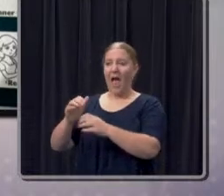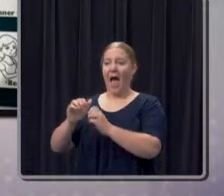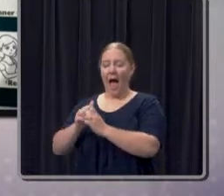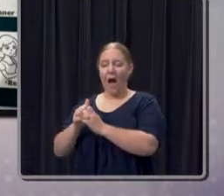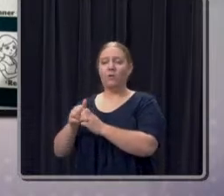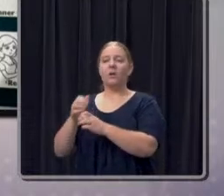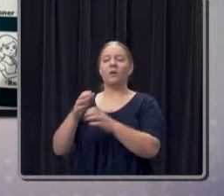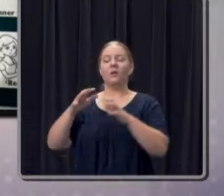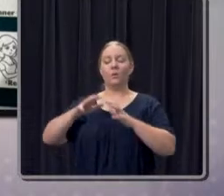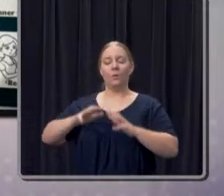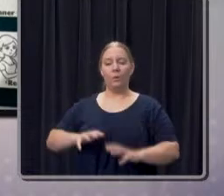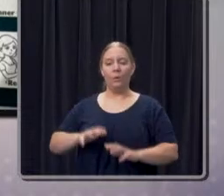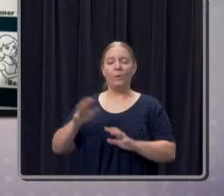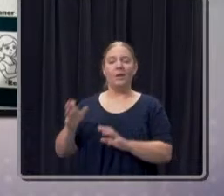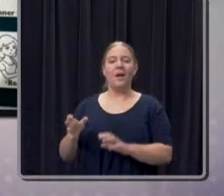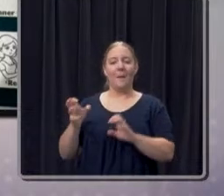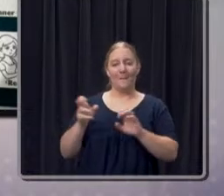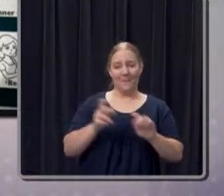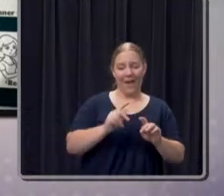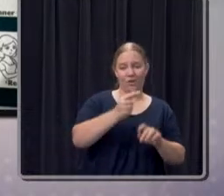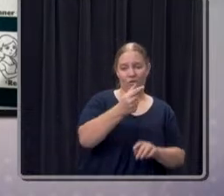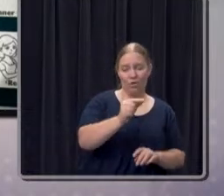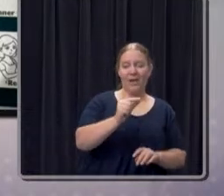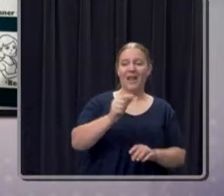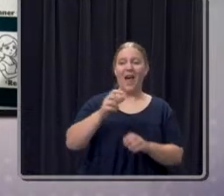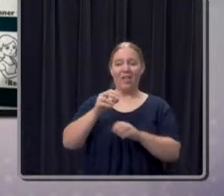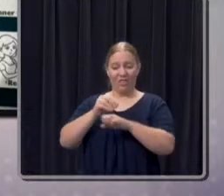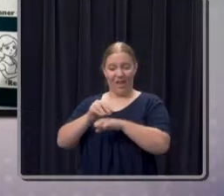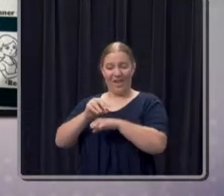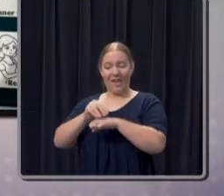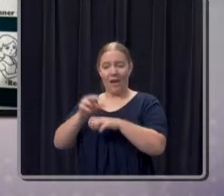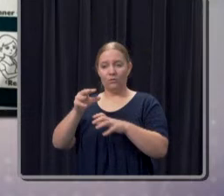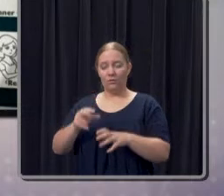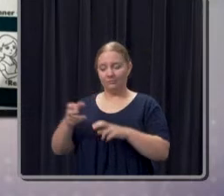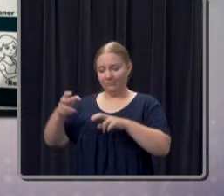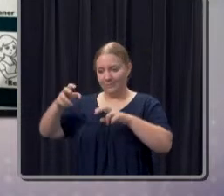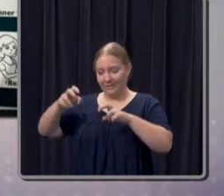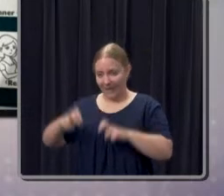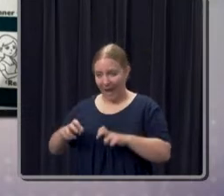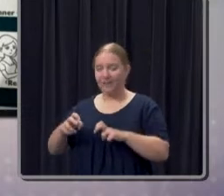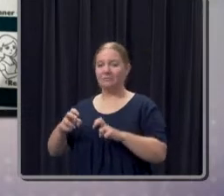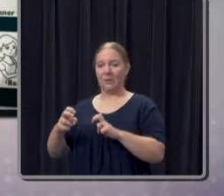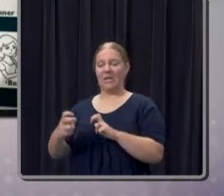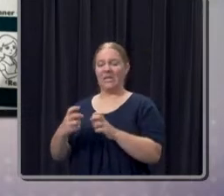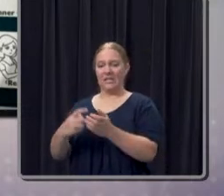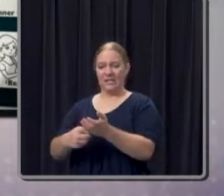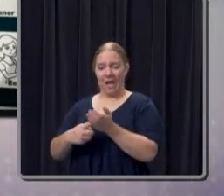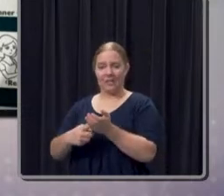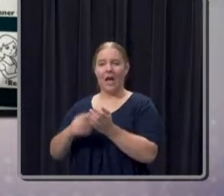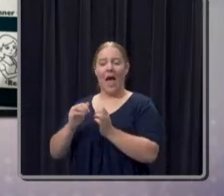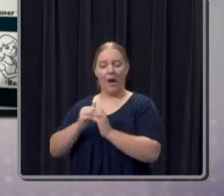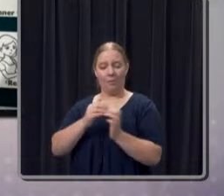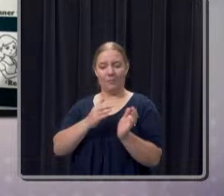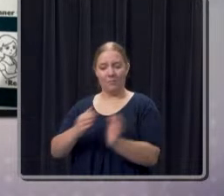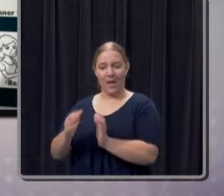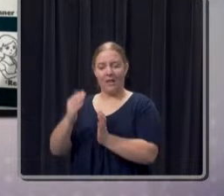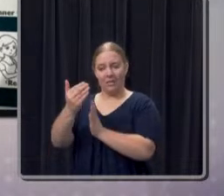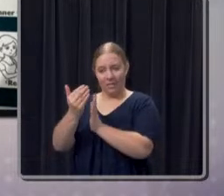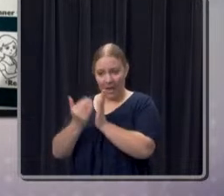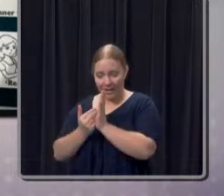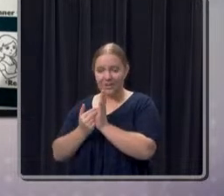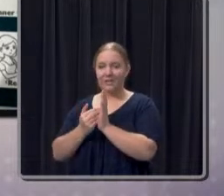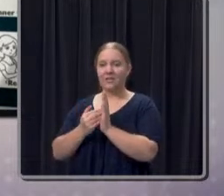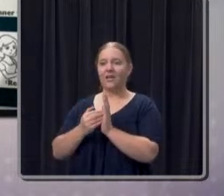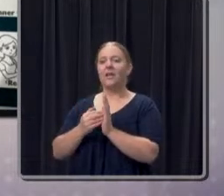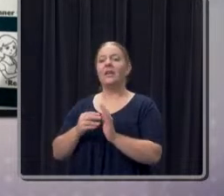we can do? And so my counselors and I sat down and planned out lessons that we've explicitly taught just through our video announcements in the